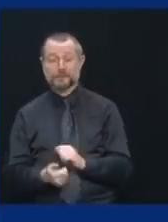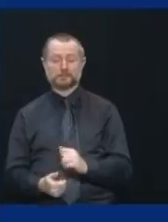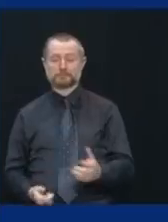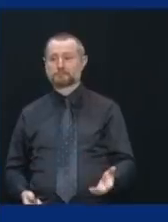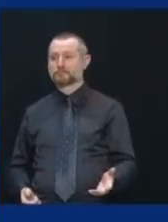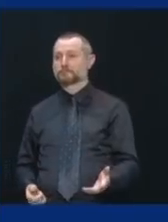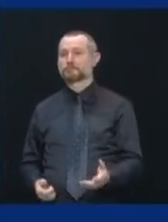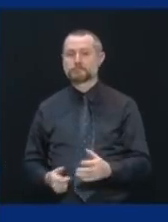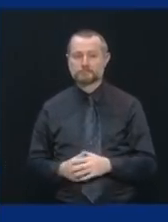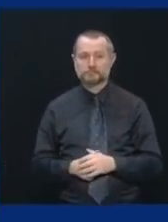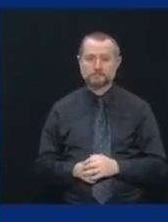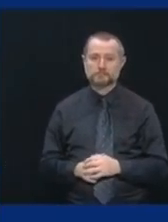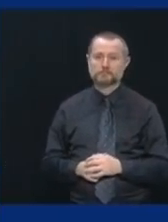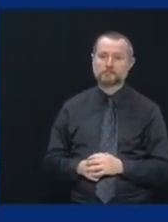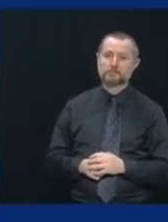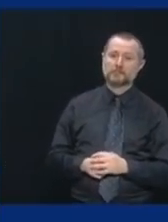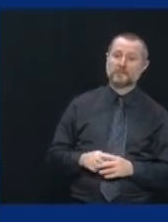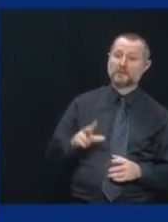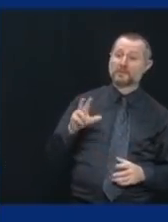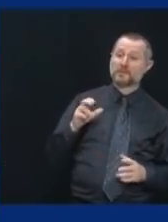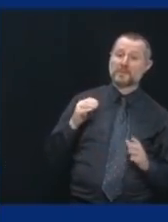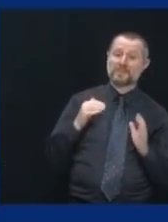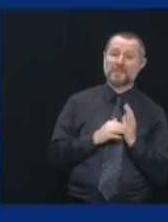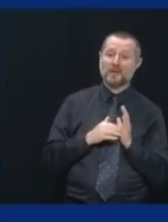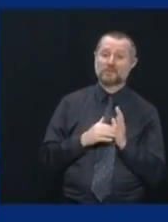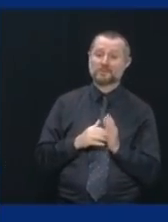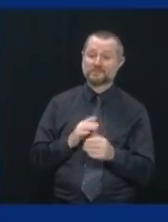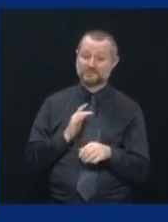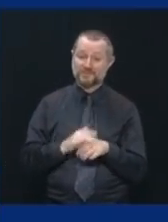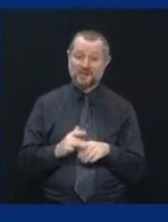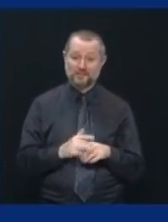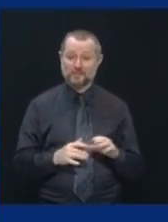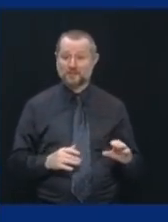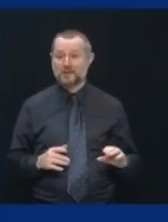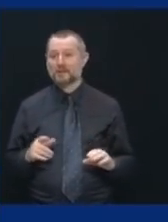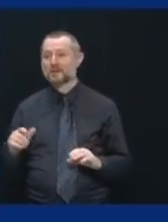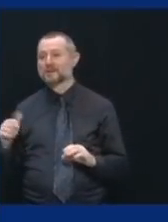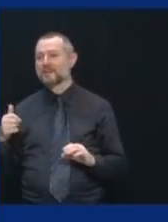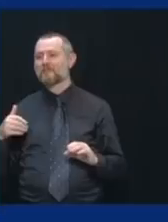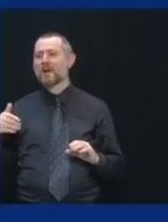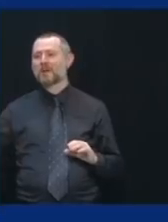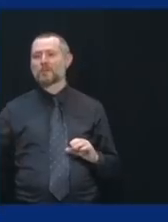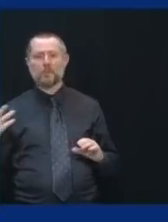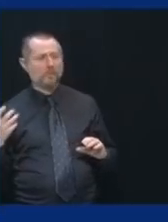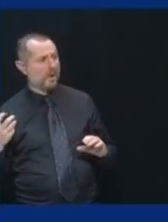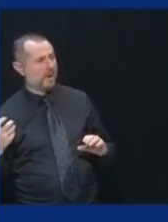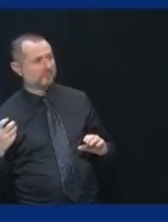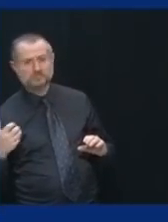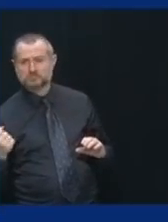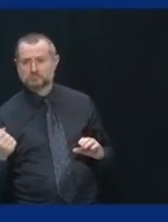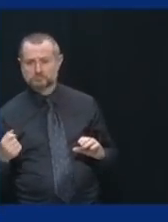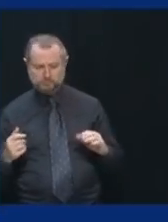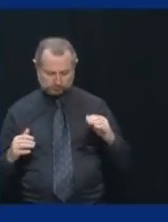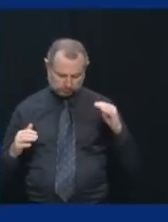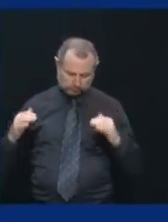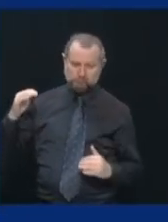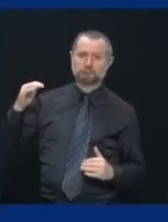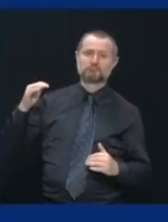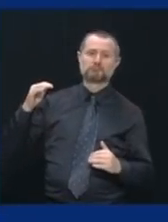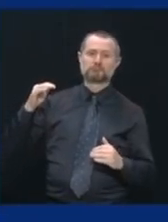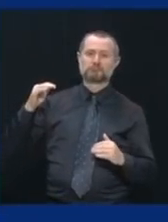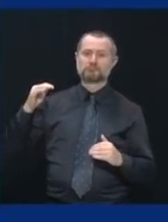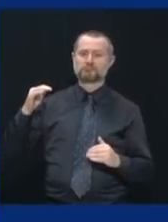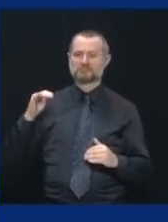300,000 people chasing, 10 million people chasing 300,000 vaccines. That's the